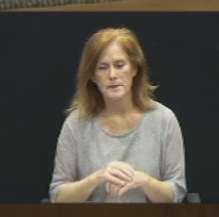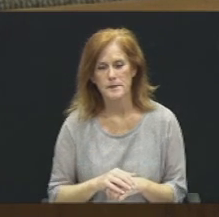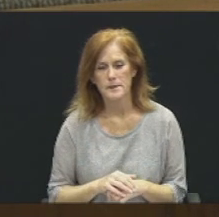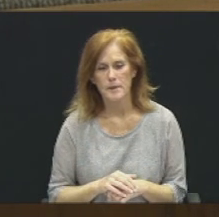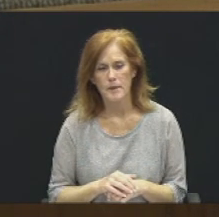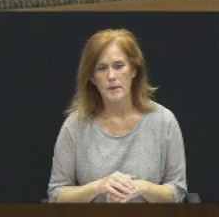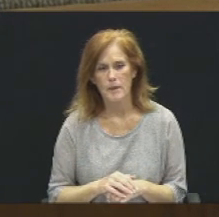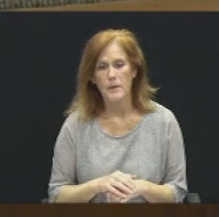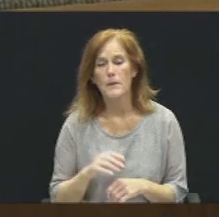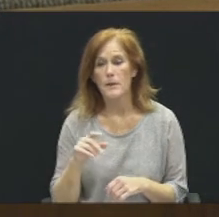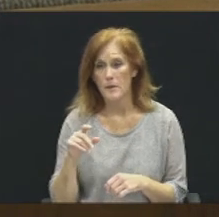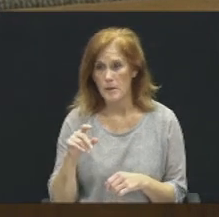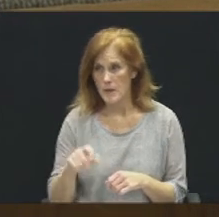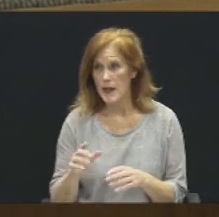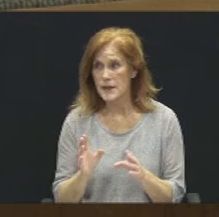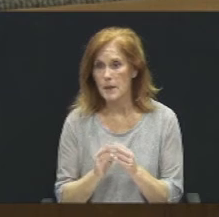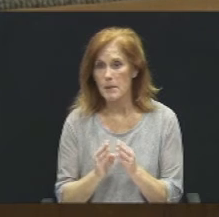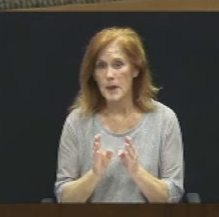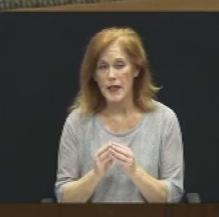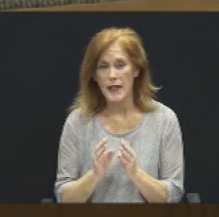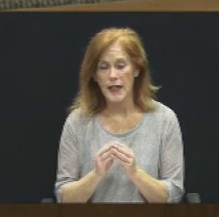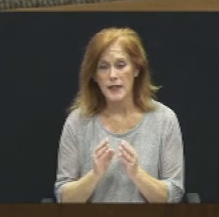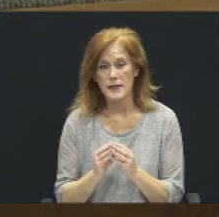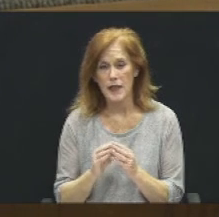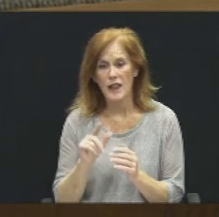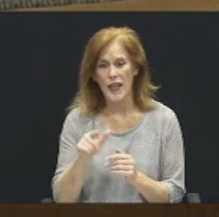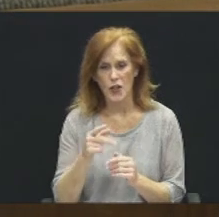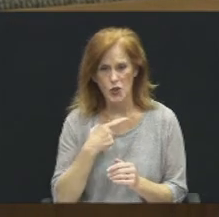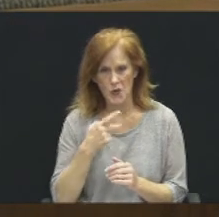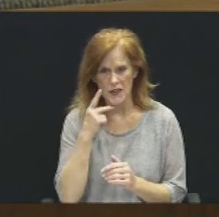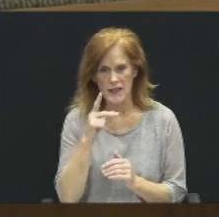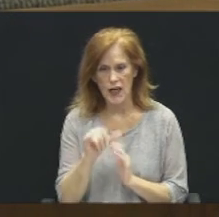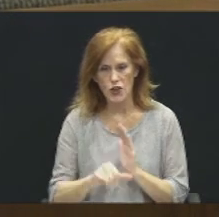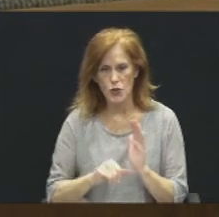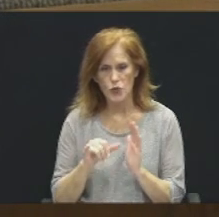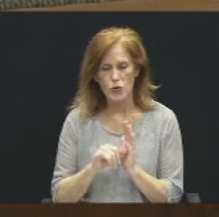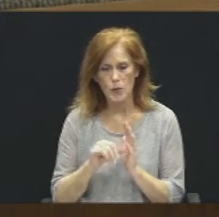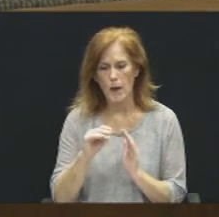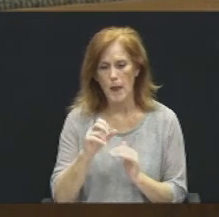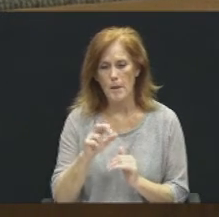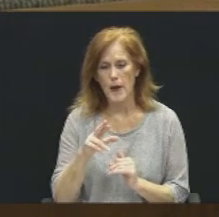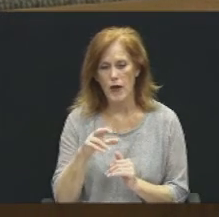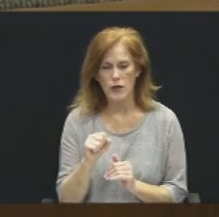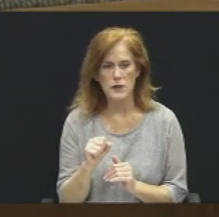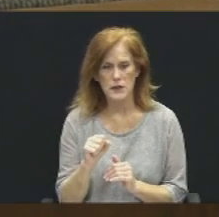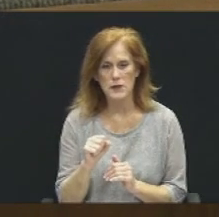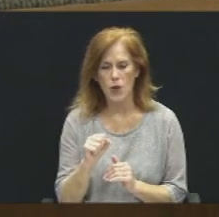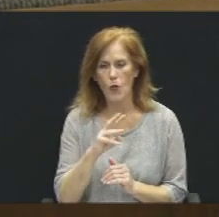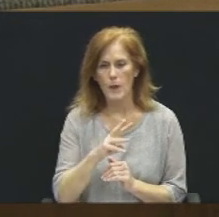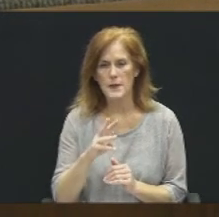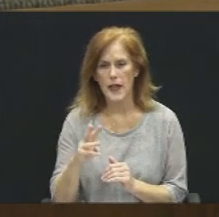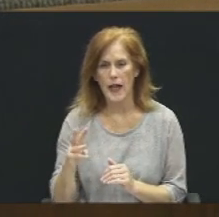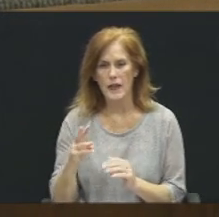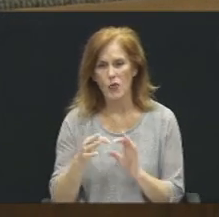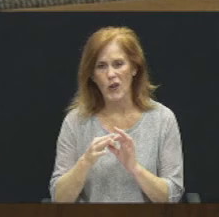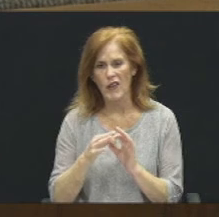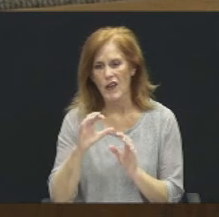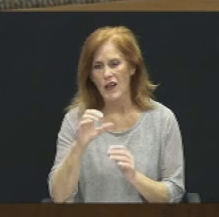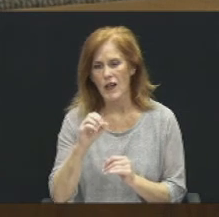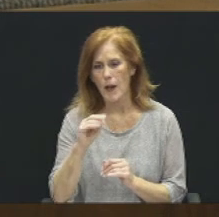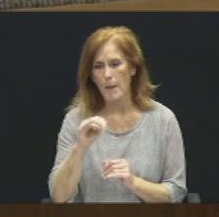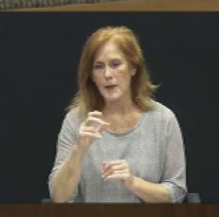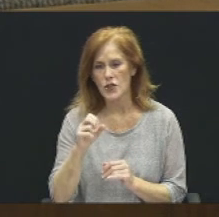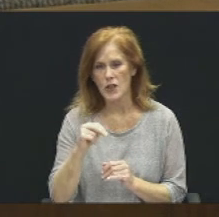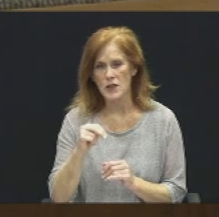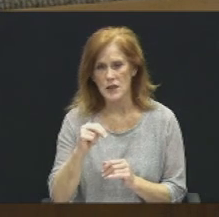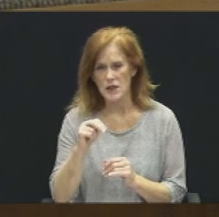These broadcasts are available on YouTube on the mayor's site under commissions. We're still working on